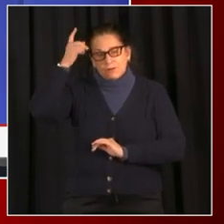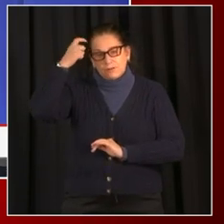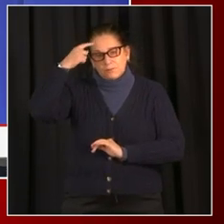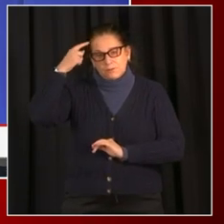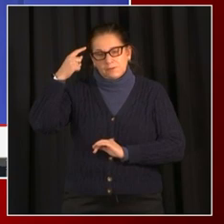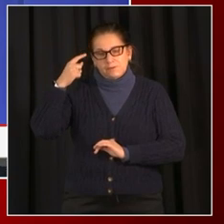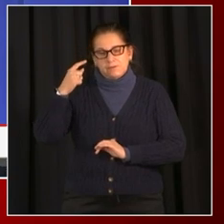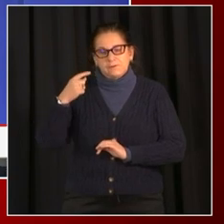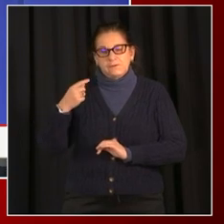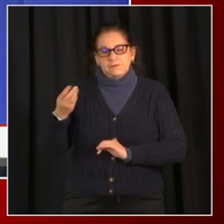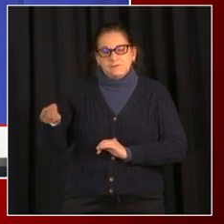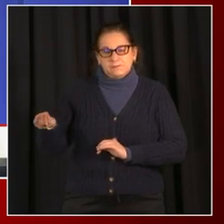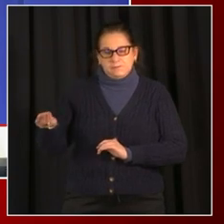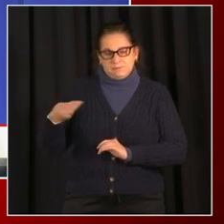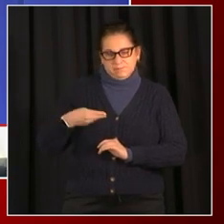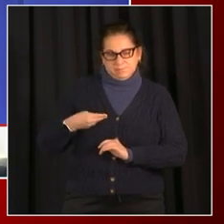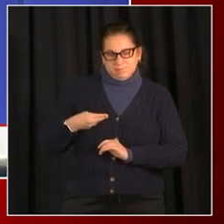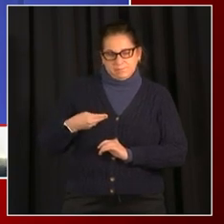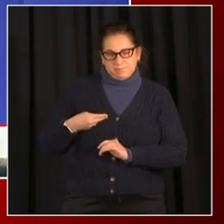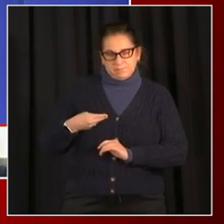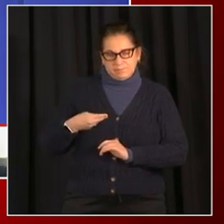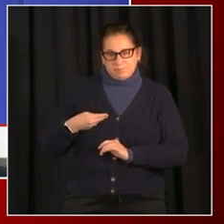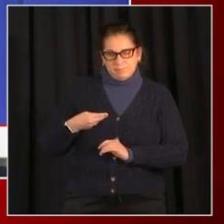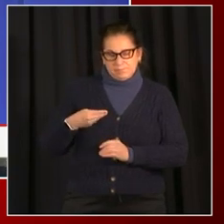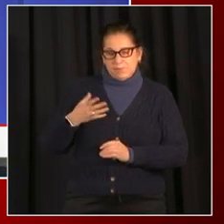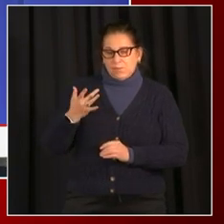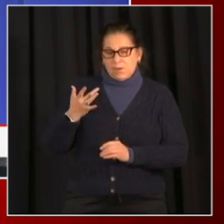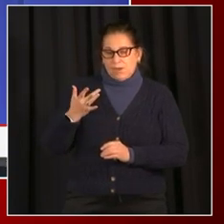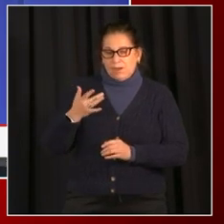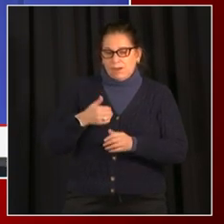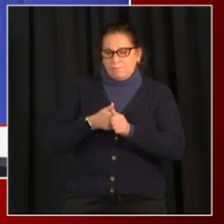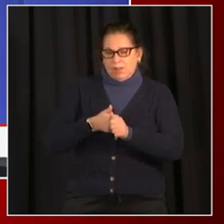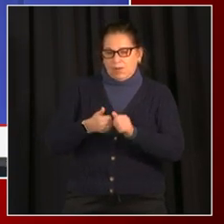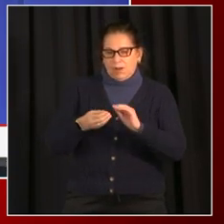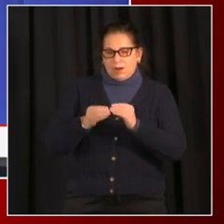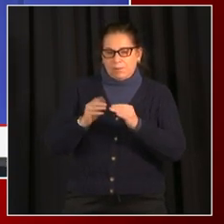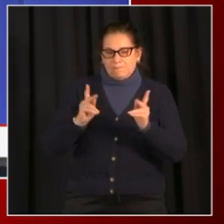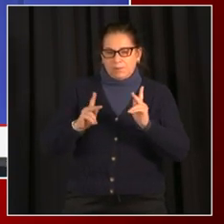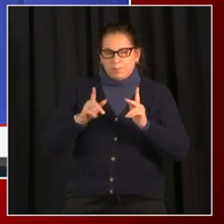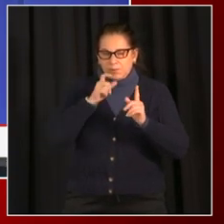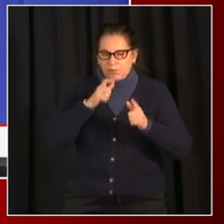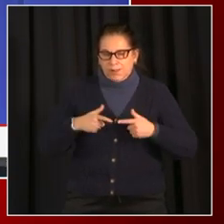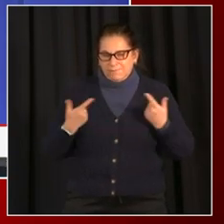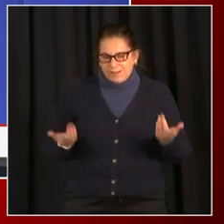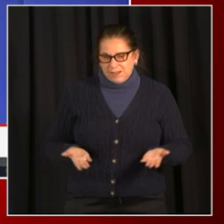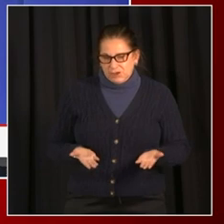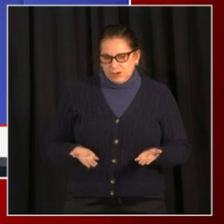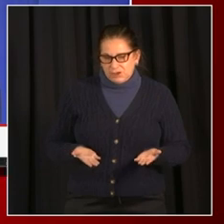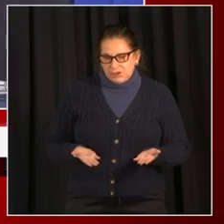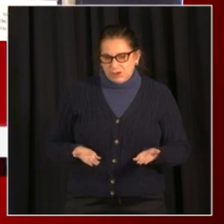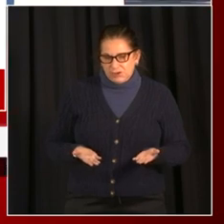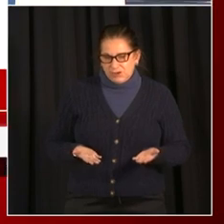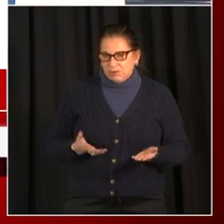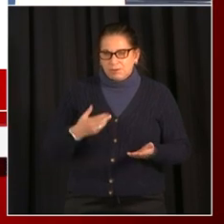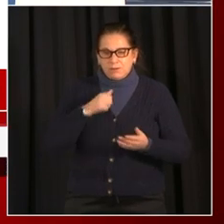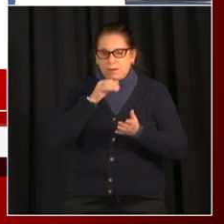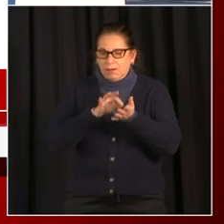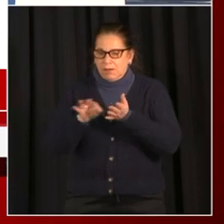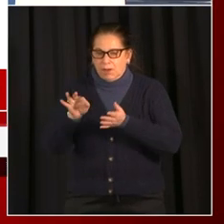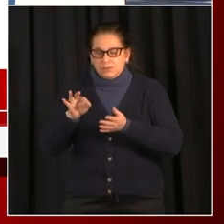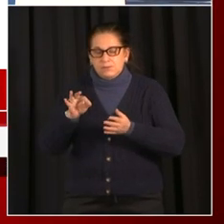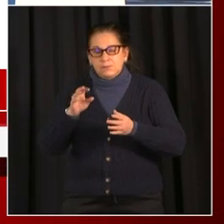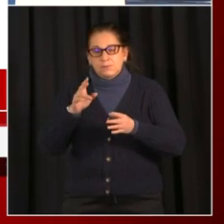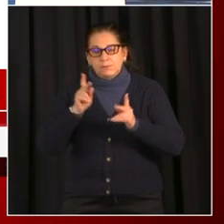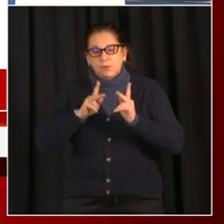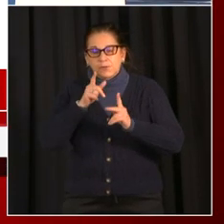healthcare workforce, and our healthcare workforce mainly resides in Maryland and Virginia. So through the advocacy of Dr. Nesbitt and